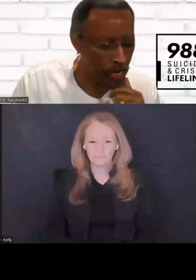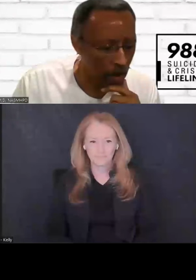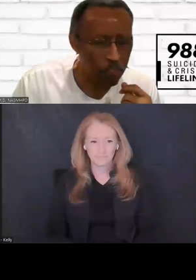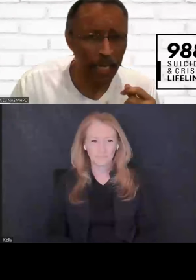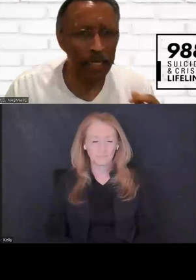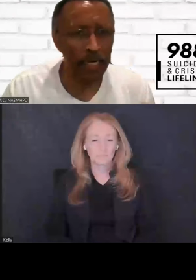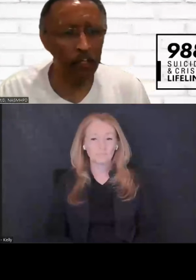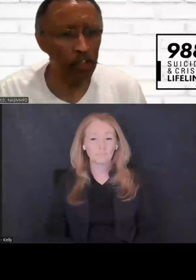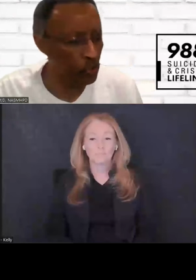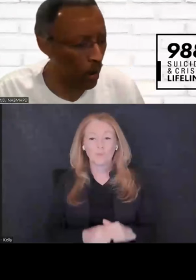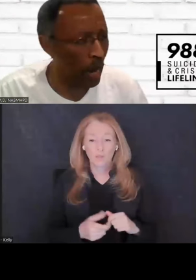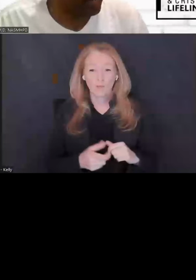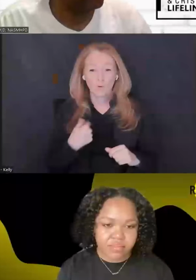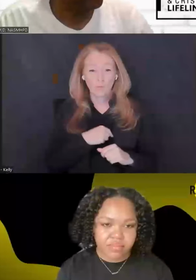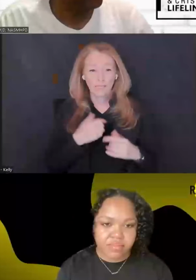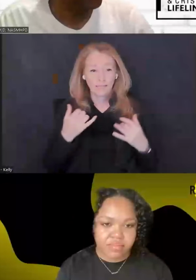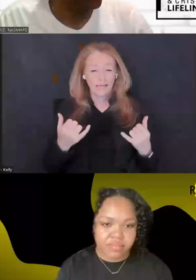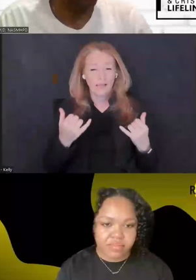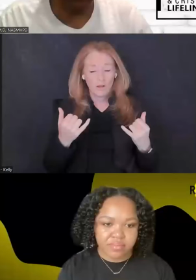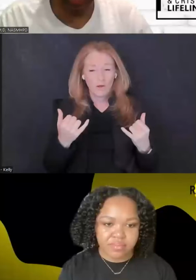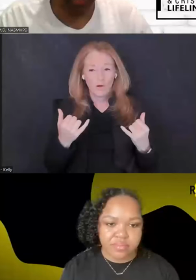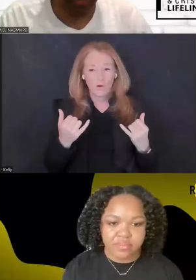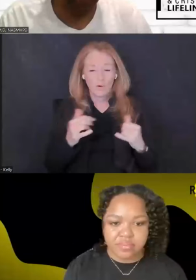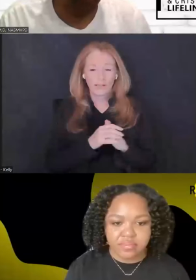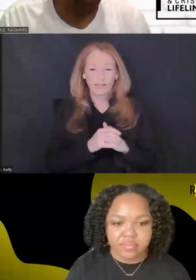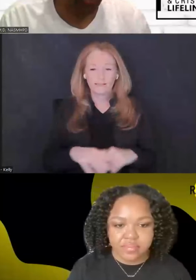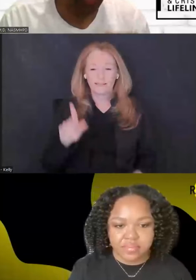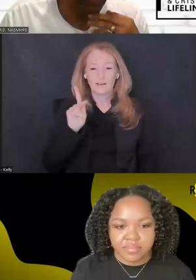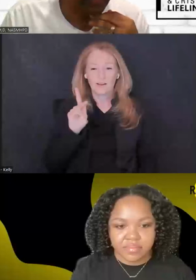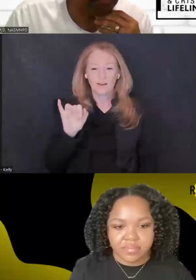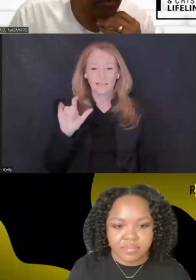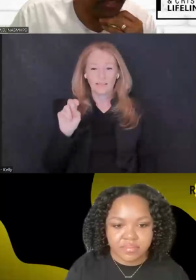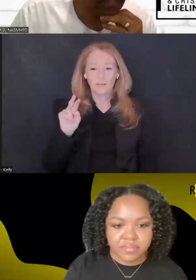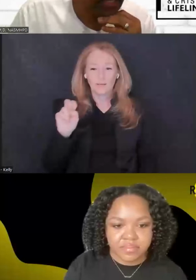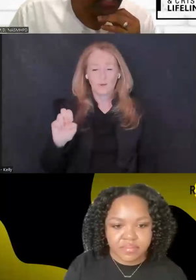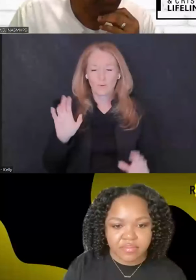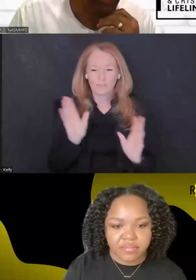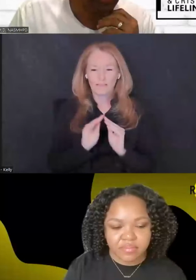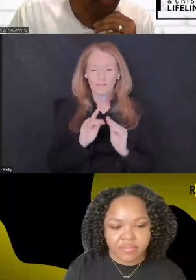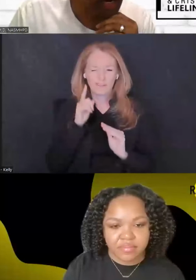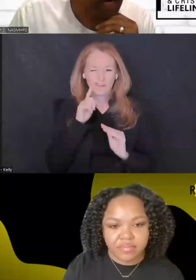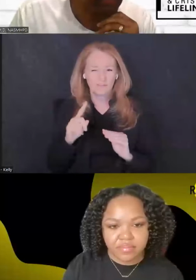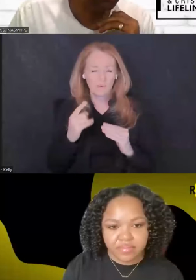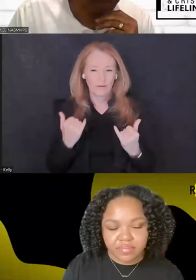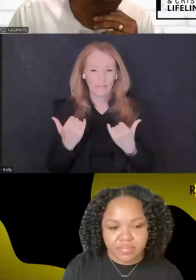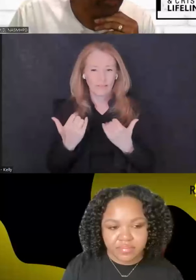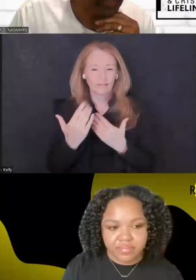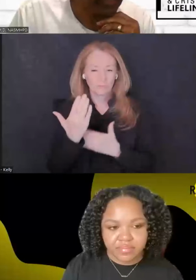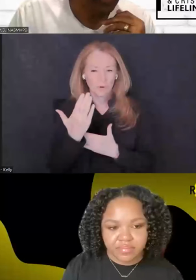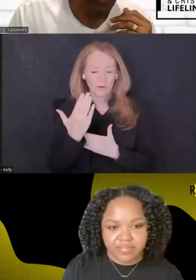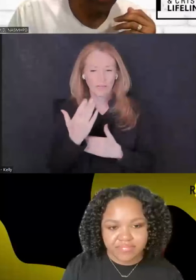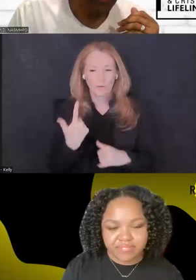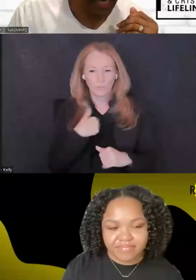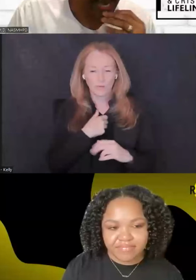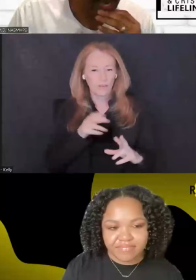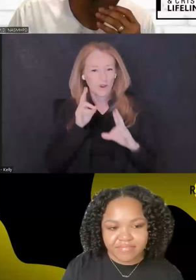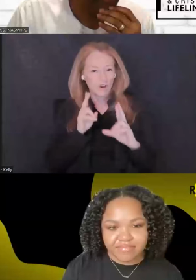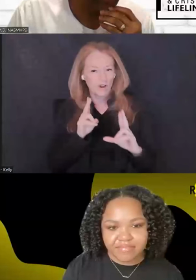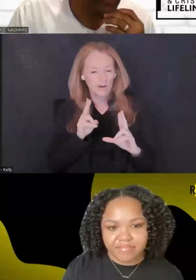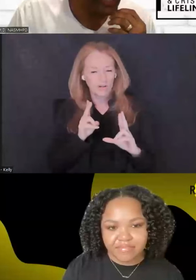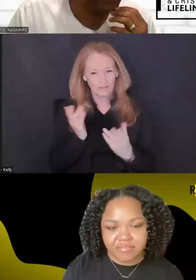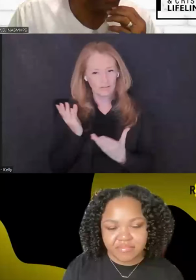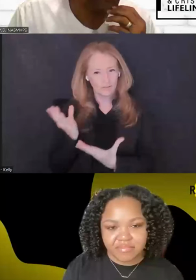And we have made it now to our keynote session for this morning. And we are honored this morning to